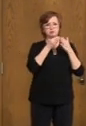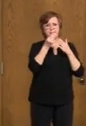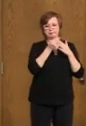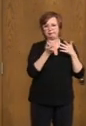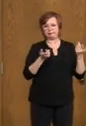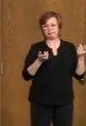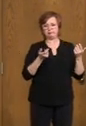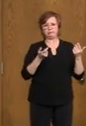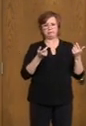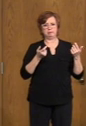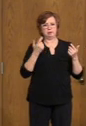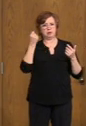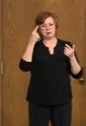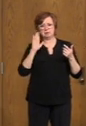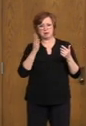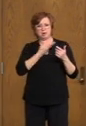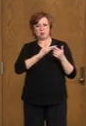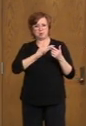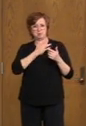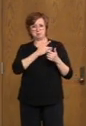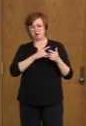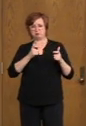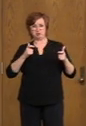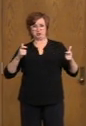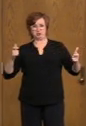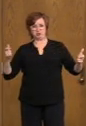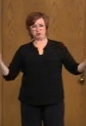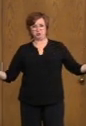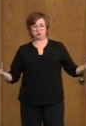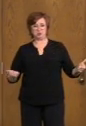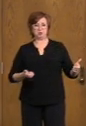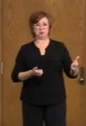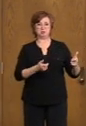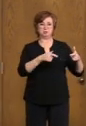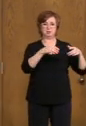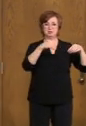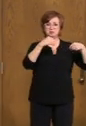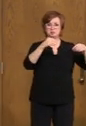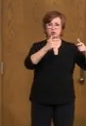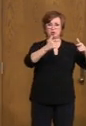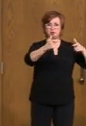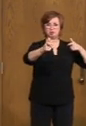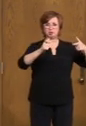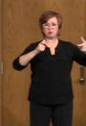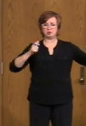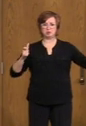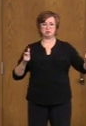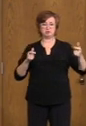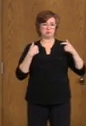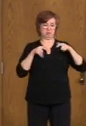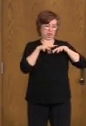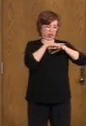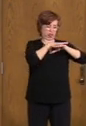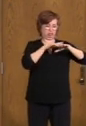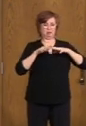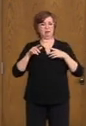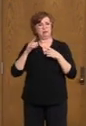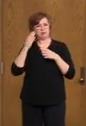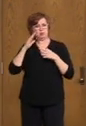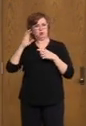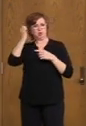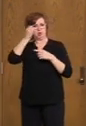huge compared to many indoor places in Europe, for example. And we need to take full advantage. The mild weather, when we can be outdoors, we really